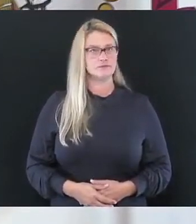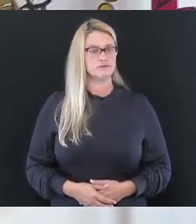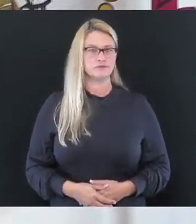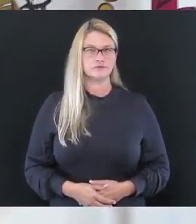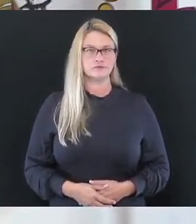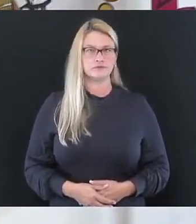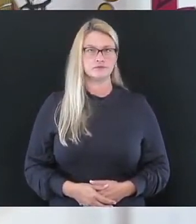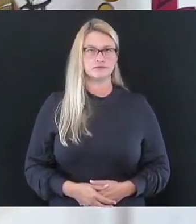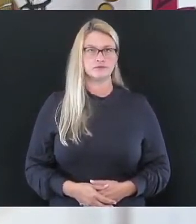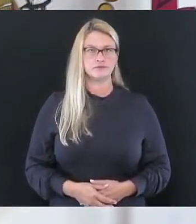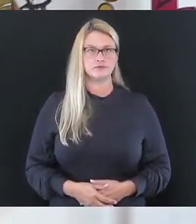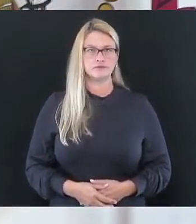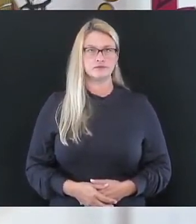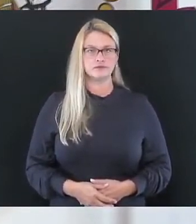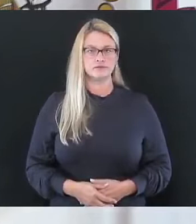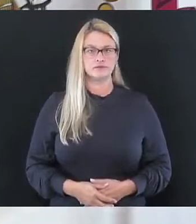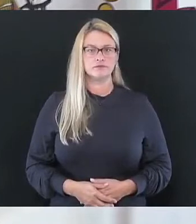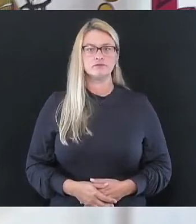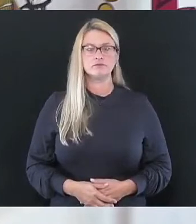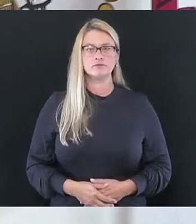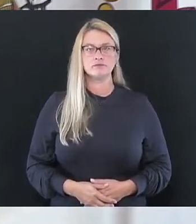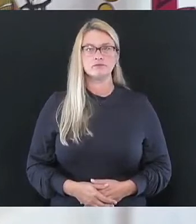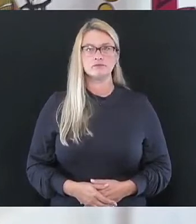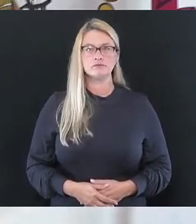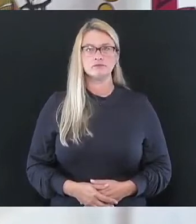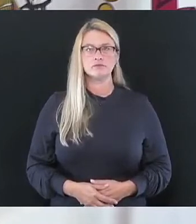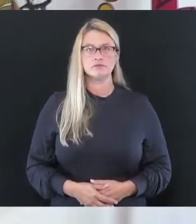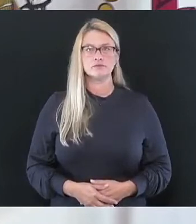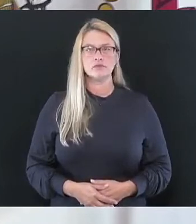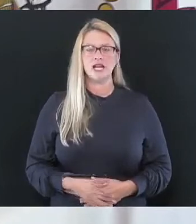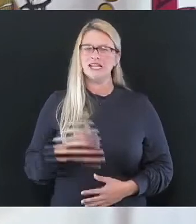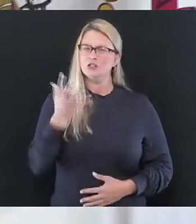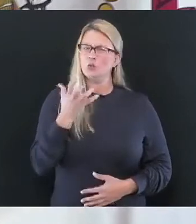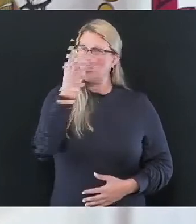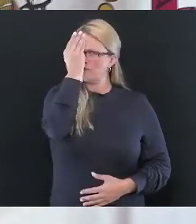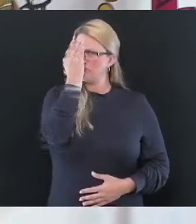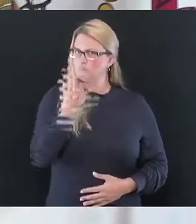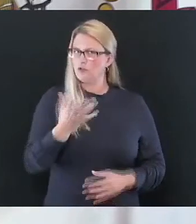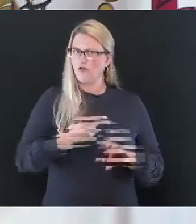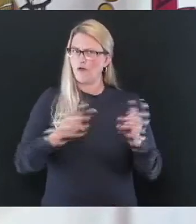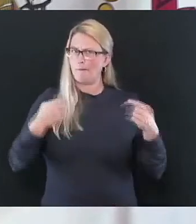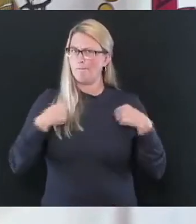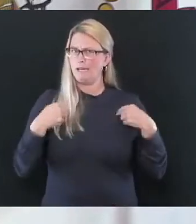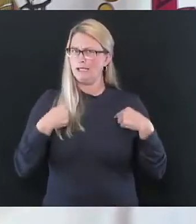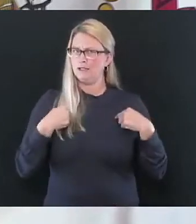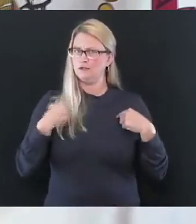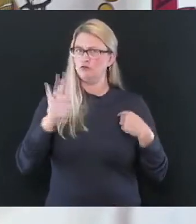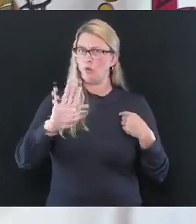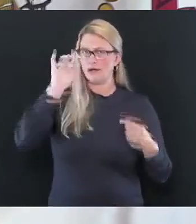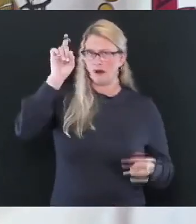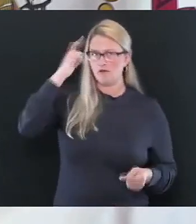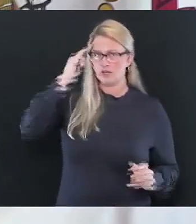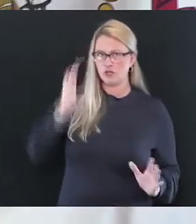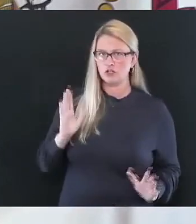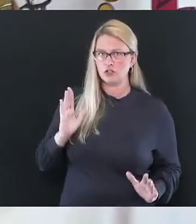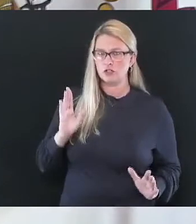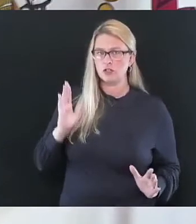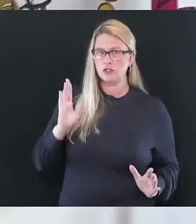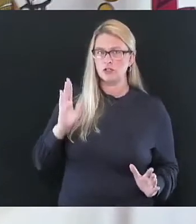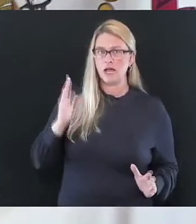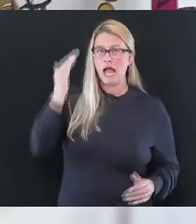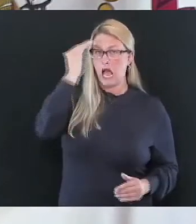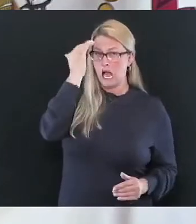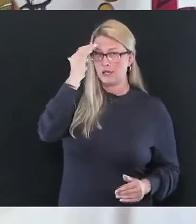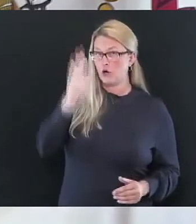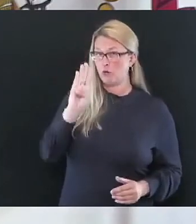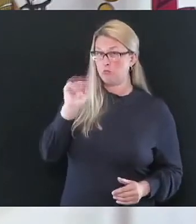let me just give additional assurance from the governor. You know, I know we have a situation at Bateman,